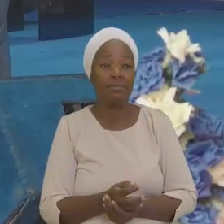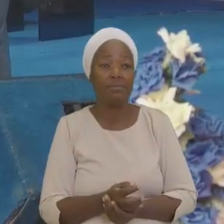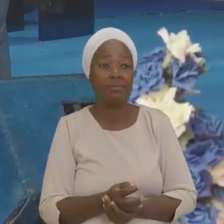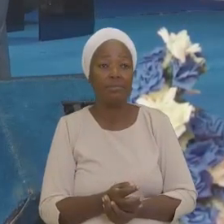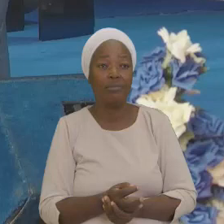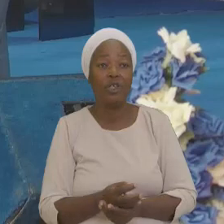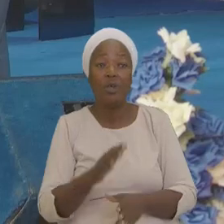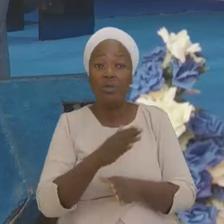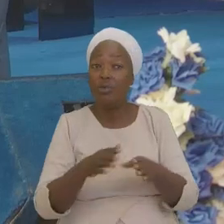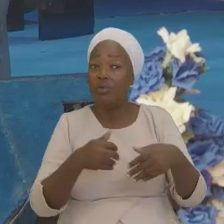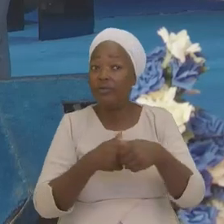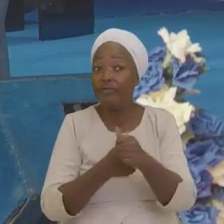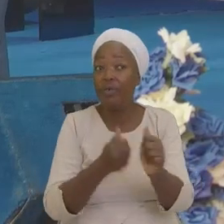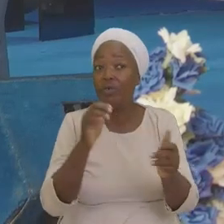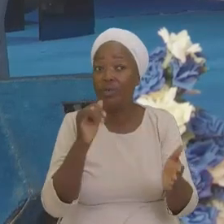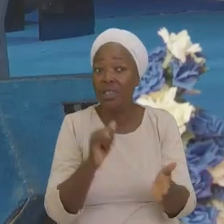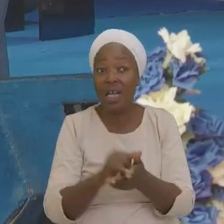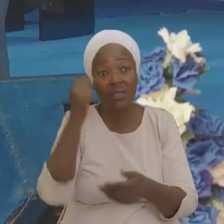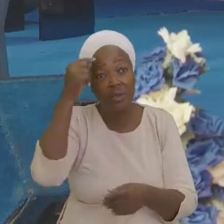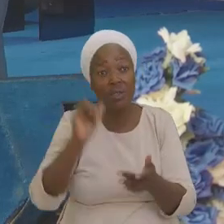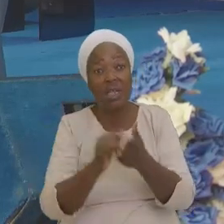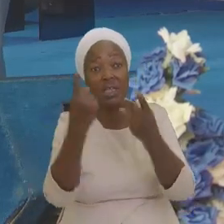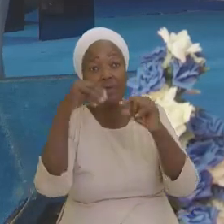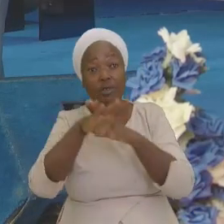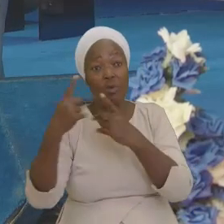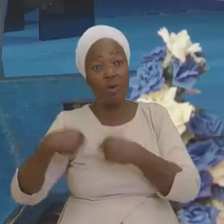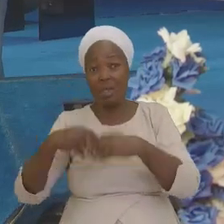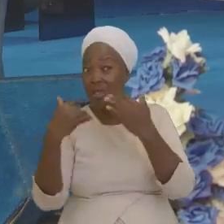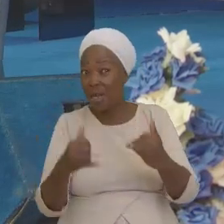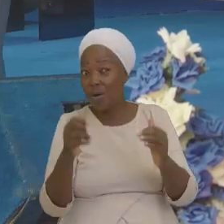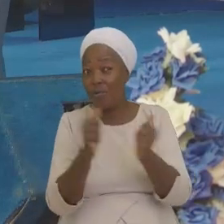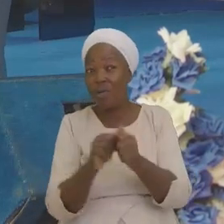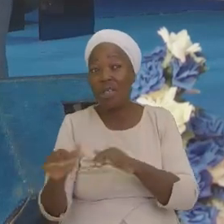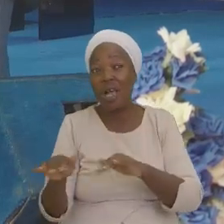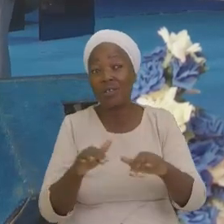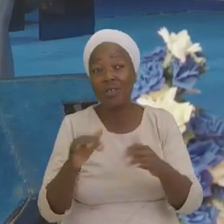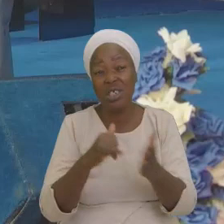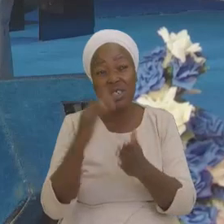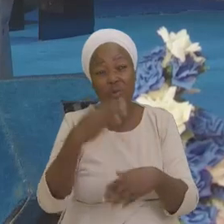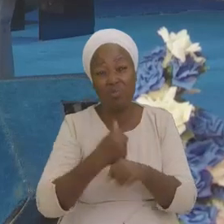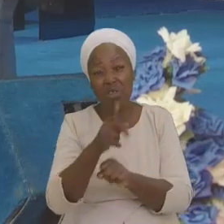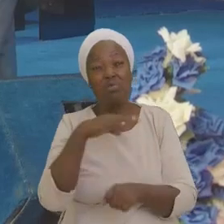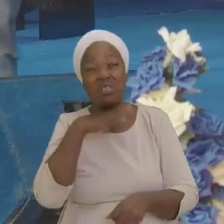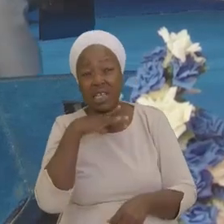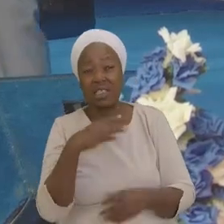Don't follow that thought that came to your heart now with action. It will defile you.